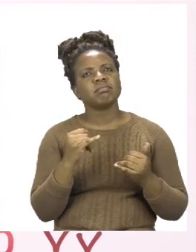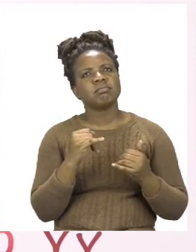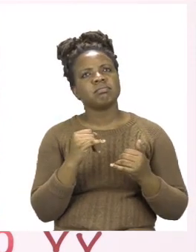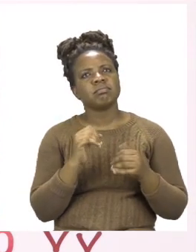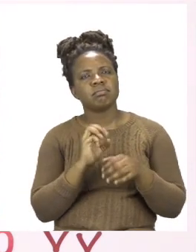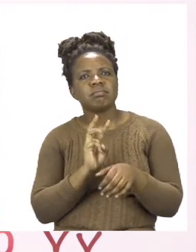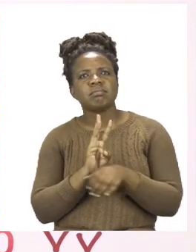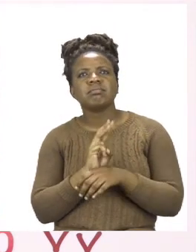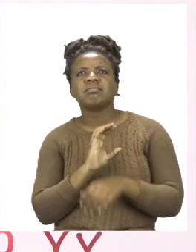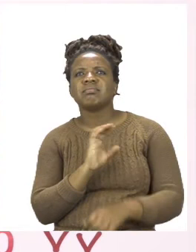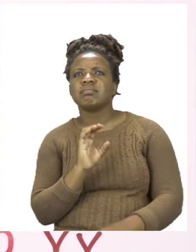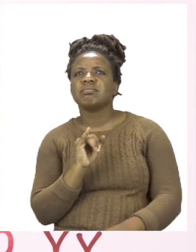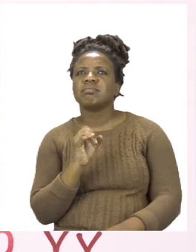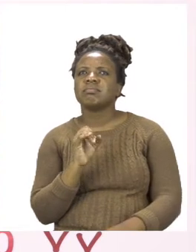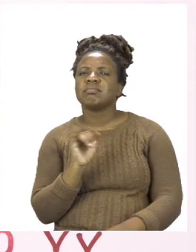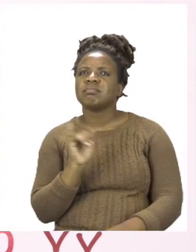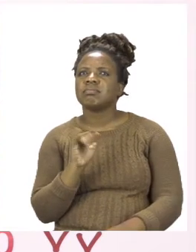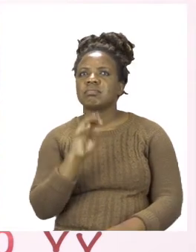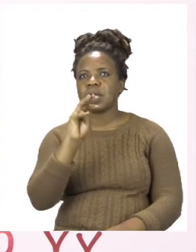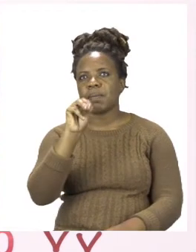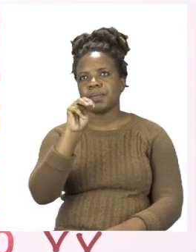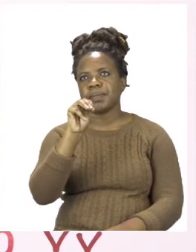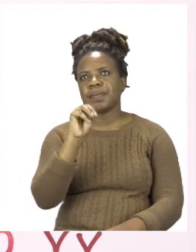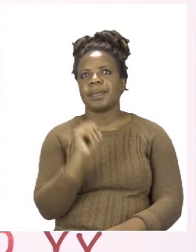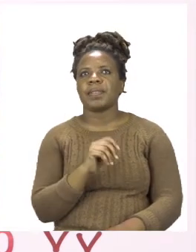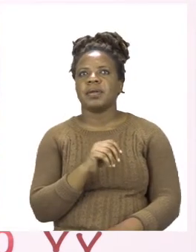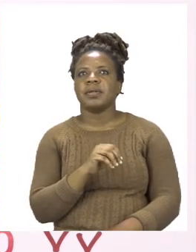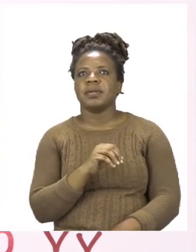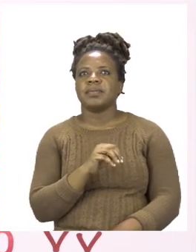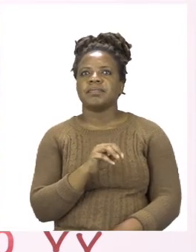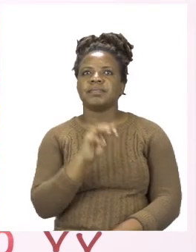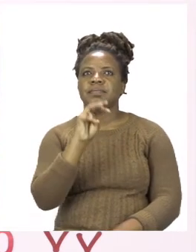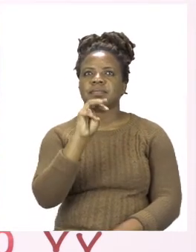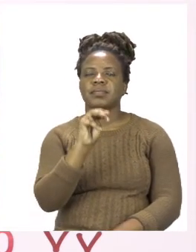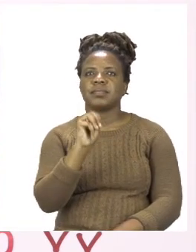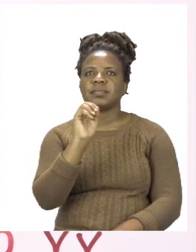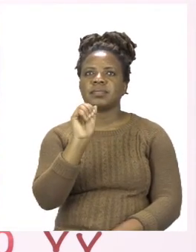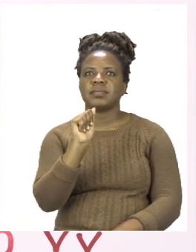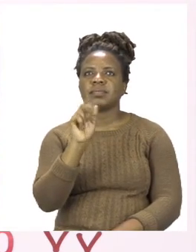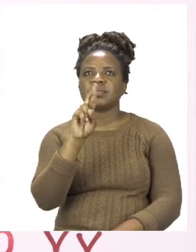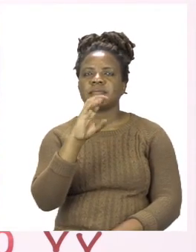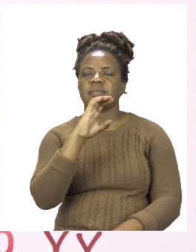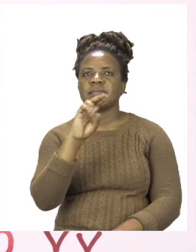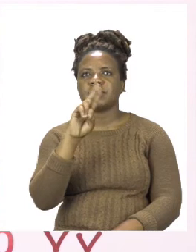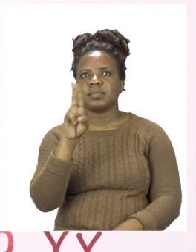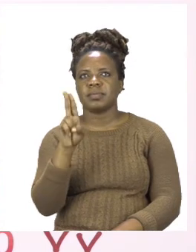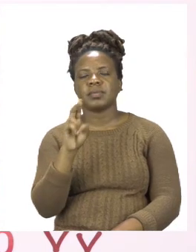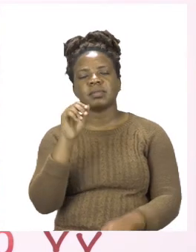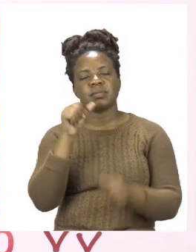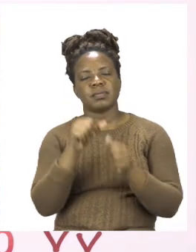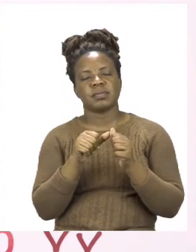write the next month, which is March. So we're going to write March. Capital letter M,